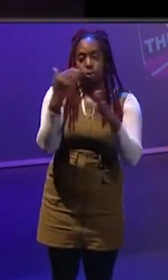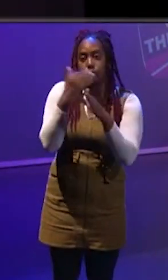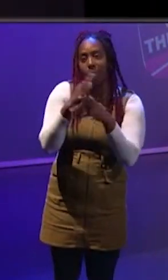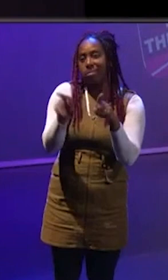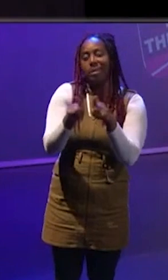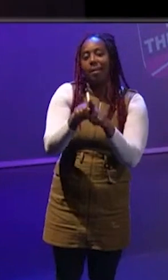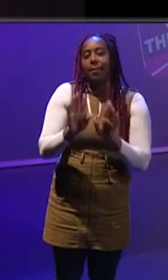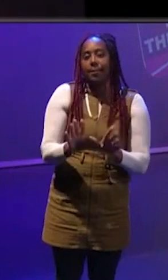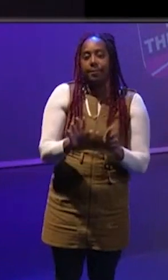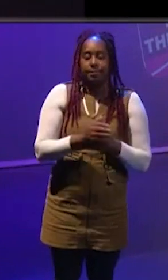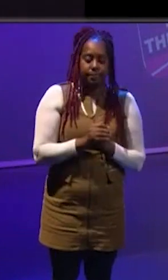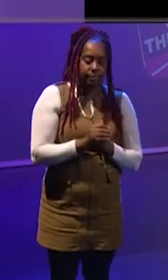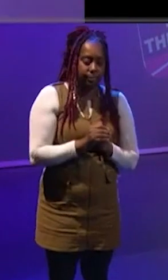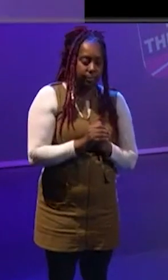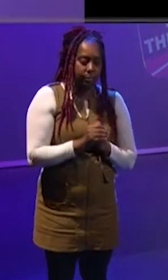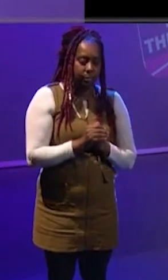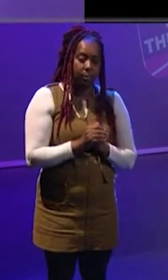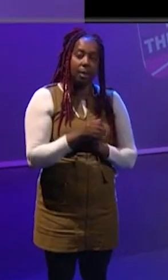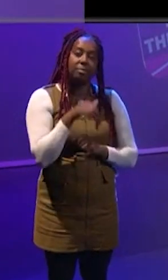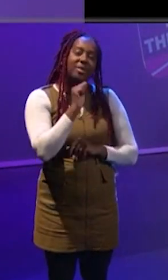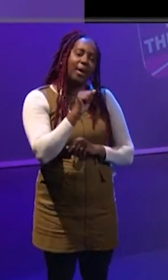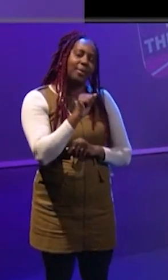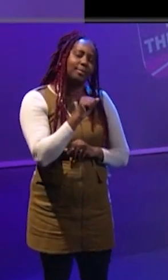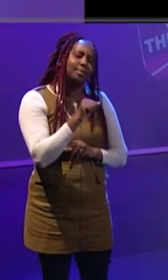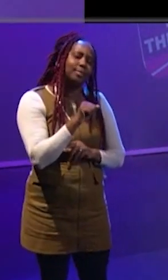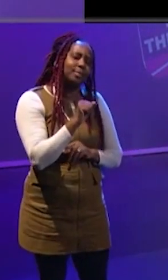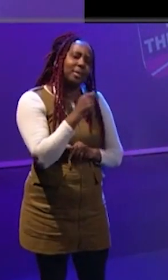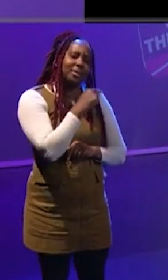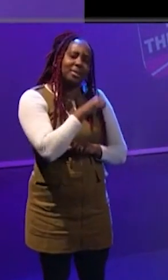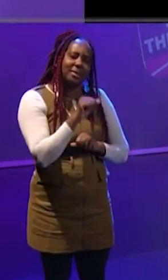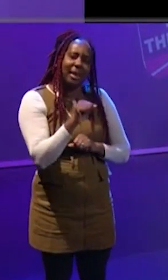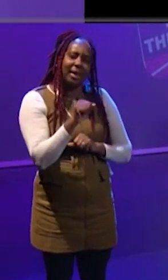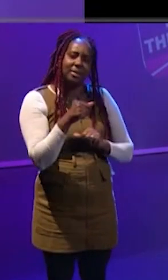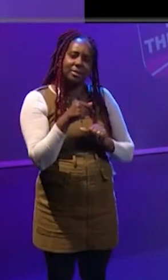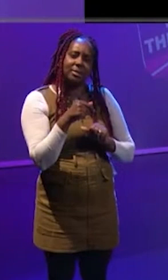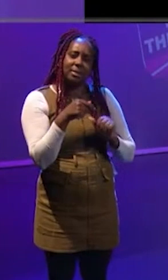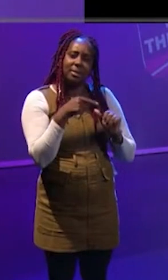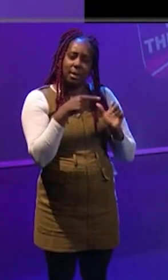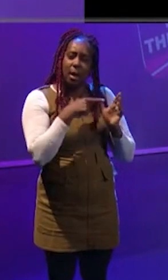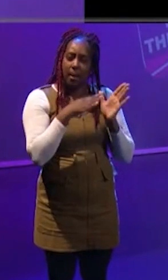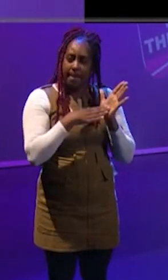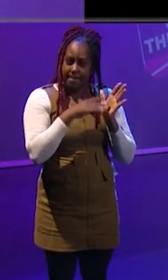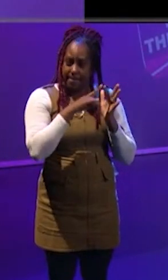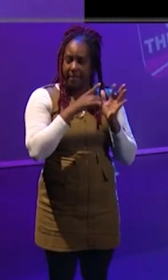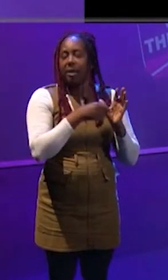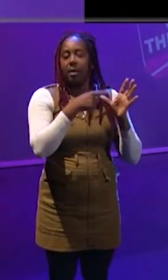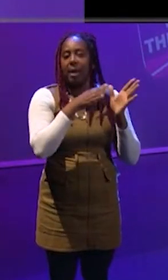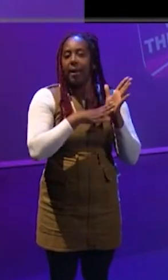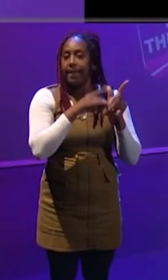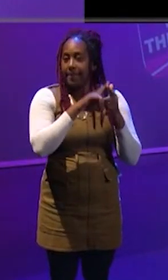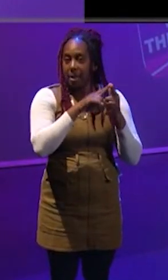Yeah, yeah. And yeah, I suppose I wanted to like talk about my route in, because it was so not